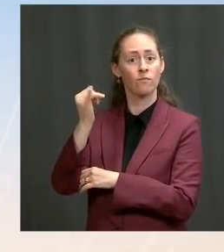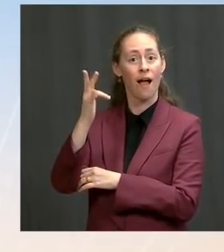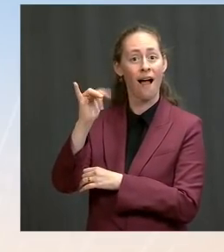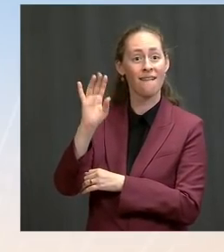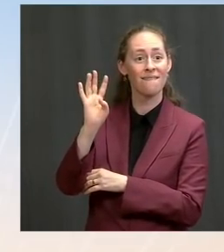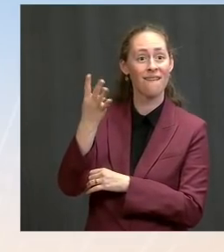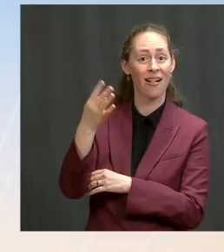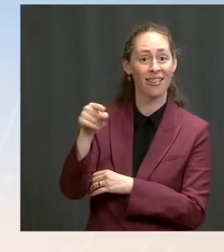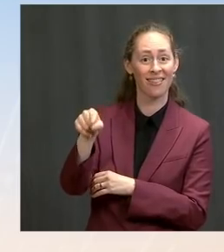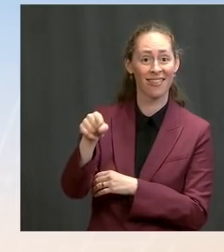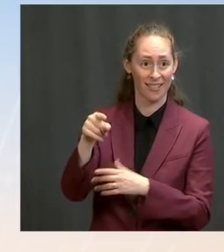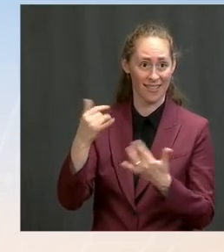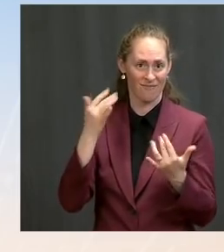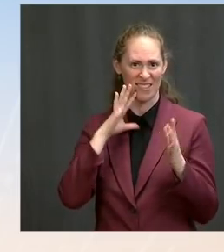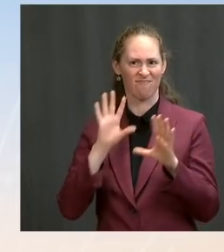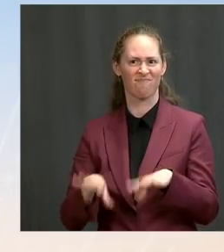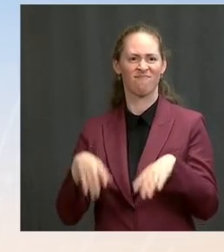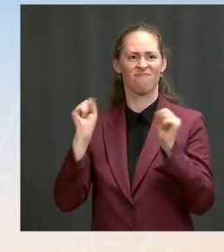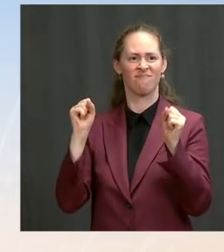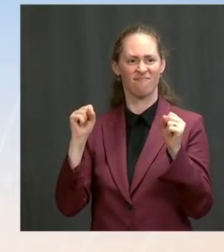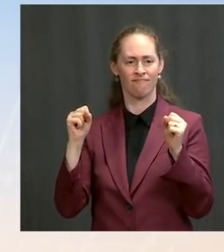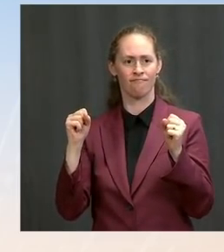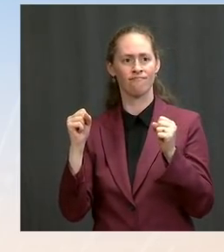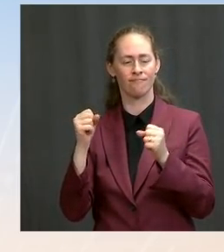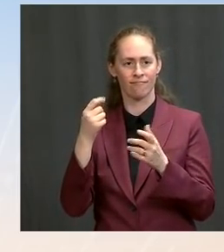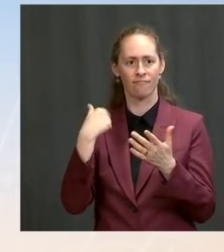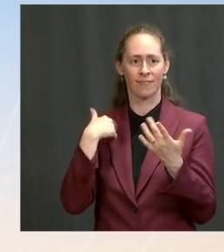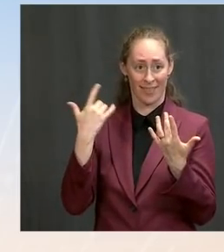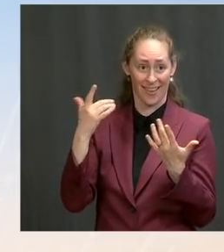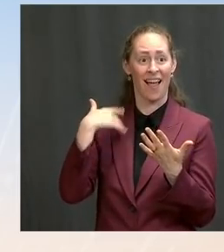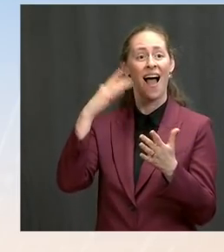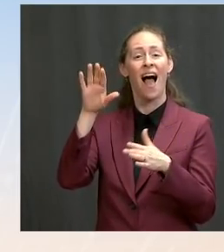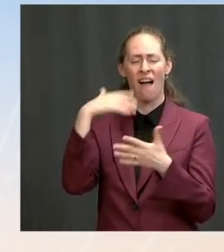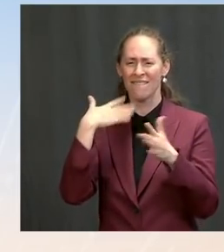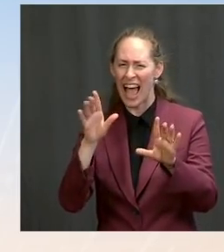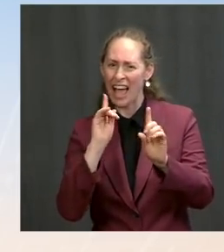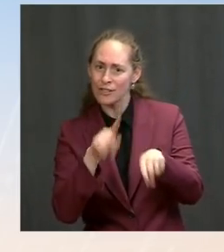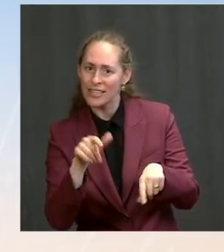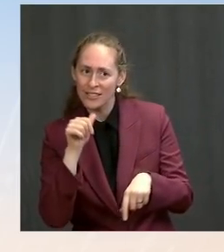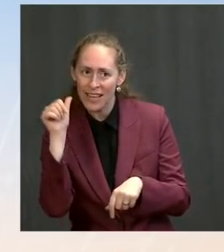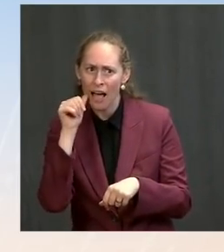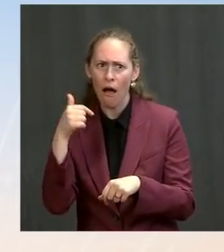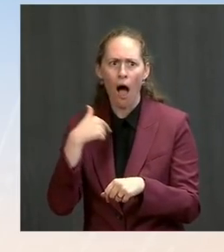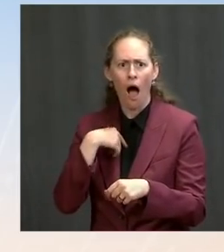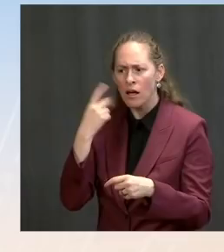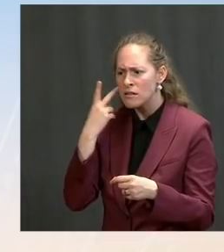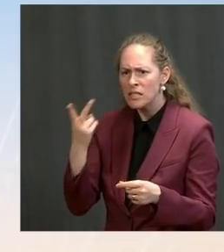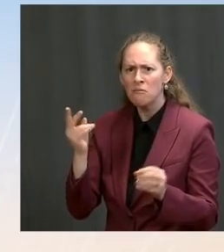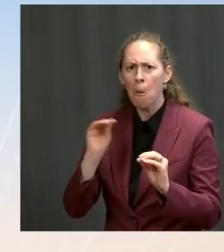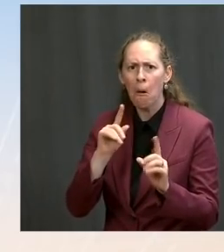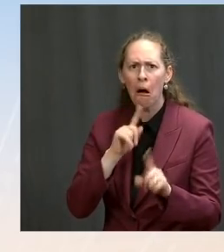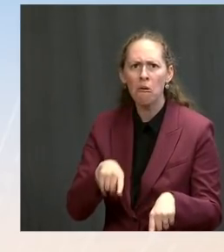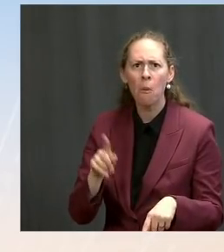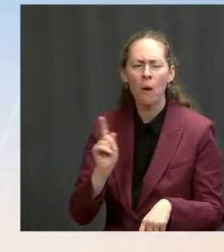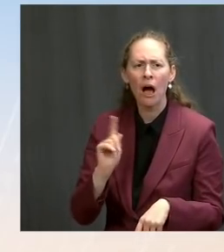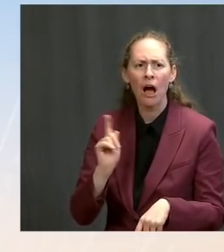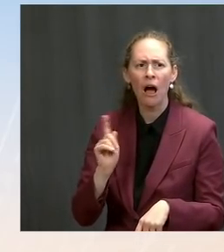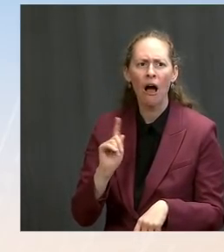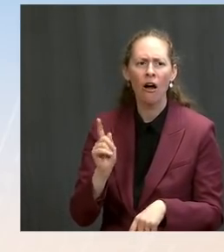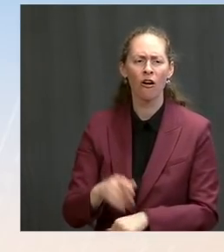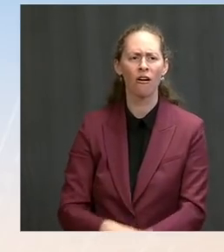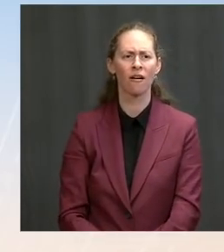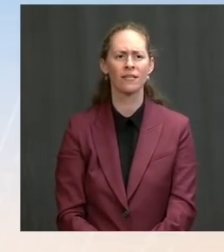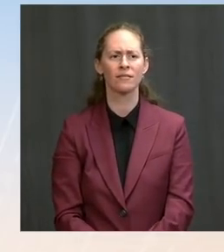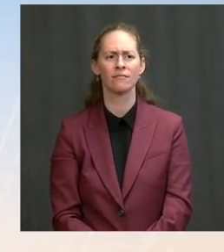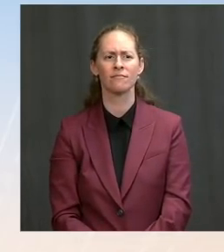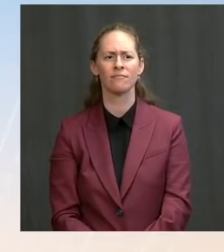event, and you said you would get some information. And I answered it yesterday. I didn't see what all the details. I'm happy to repeat it for you. Yeah, I didn't see